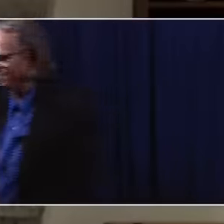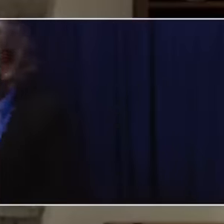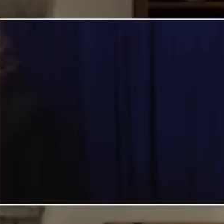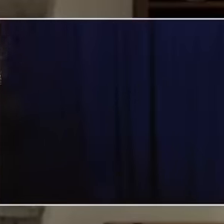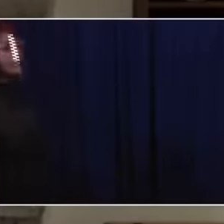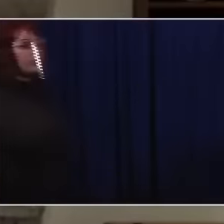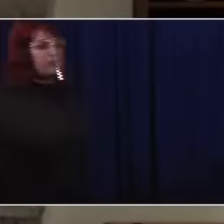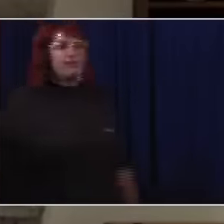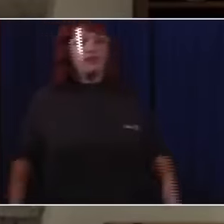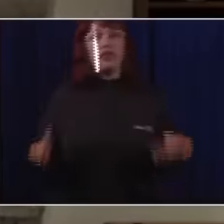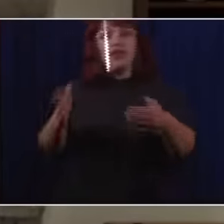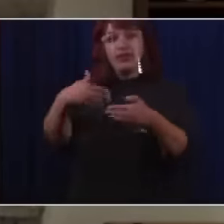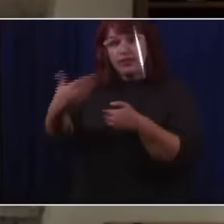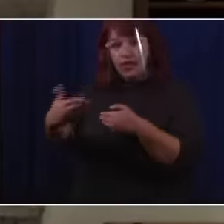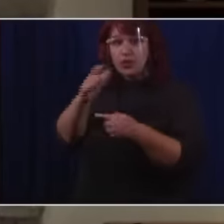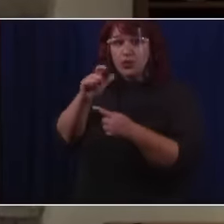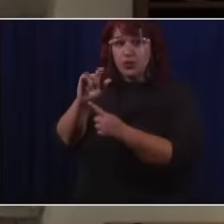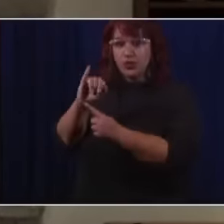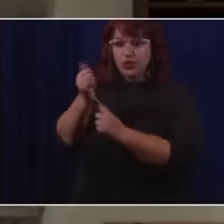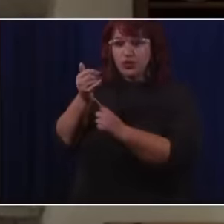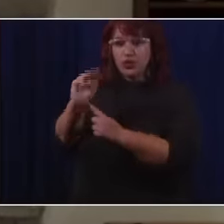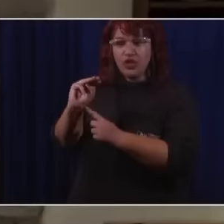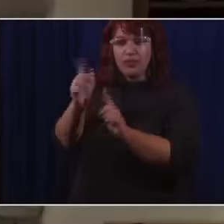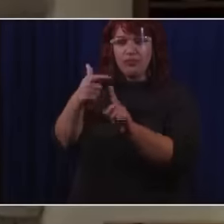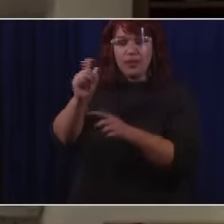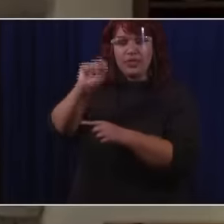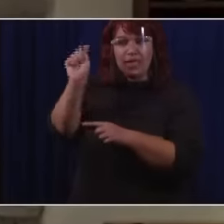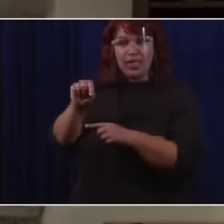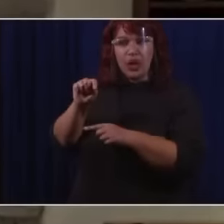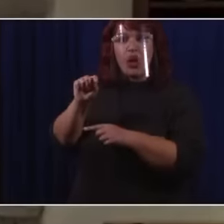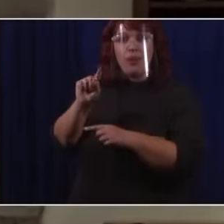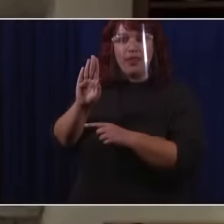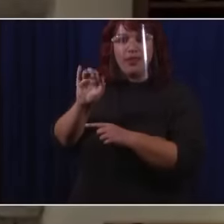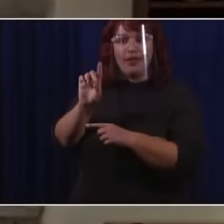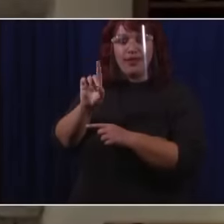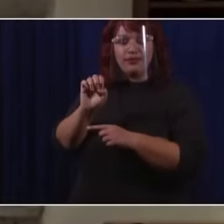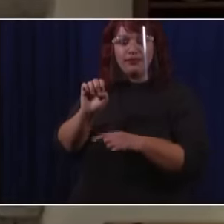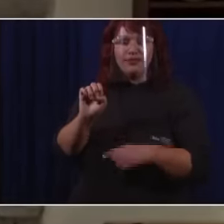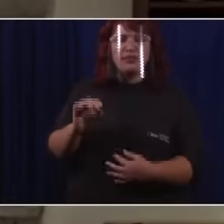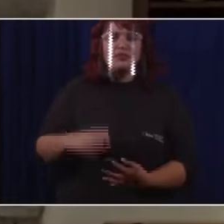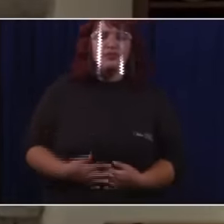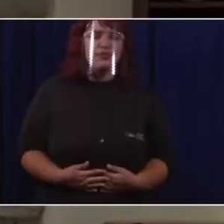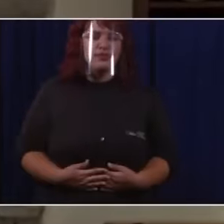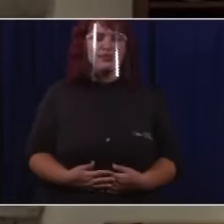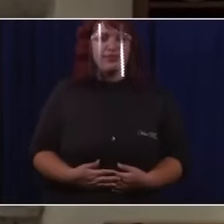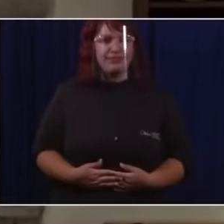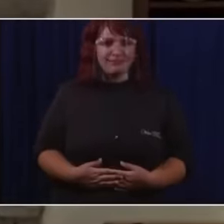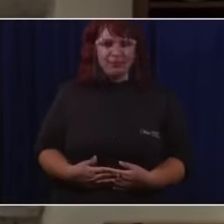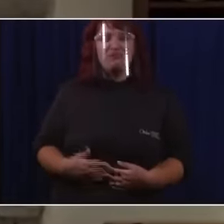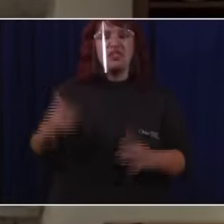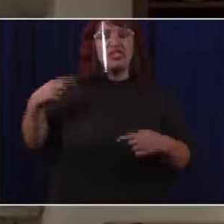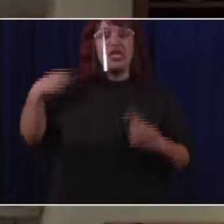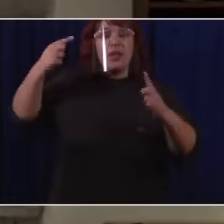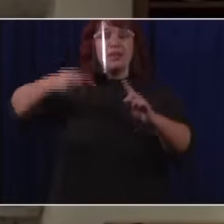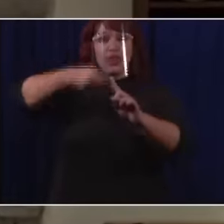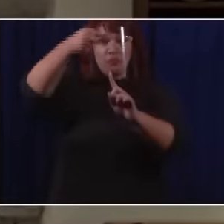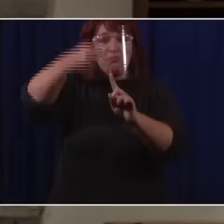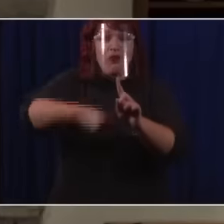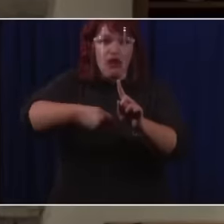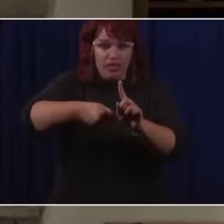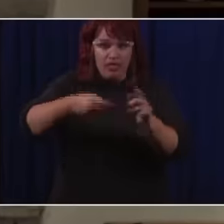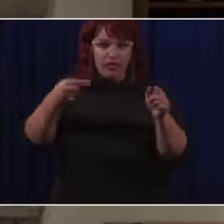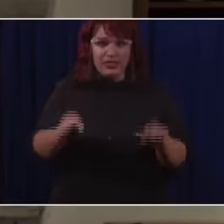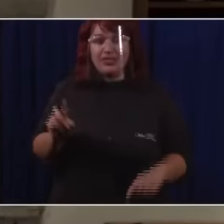Toledo Blade. Hey, Hi, Jim. Governor. It's been a month since the Dayton and Toledo areas were the sites of